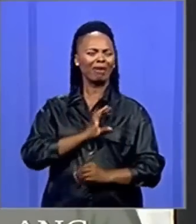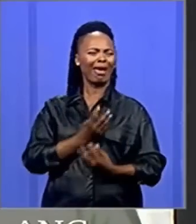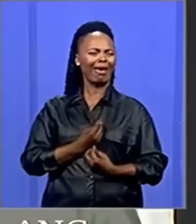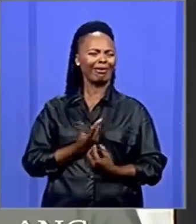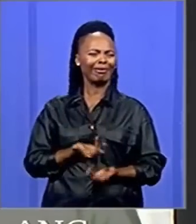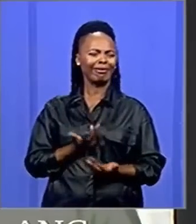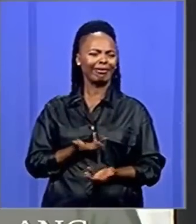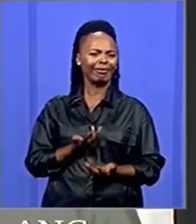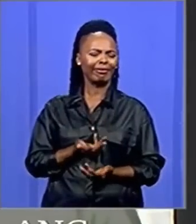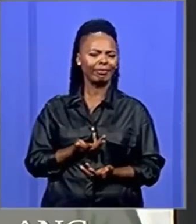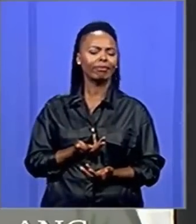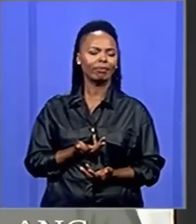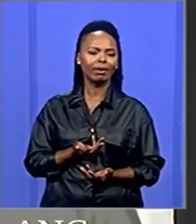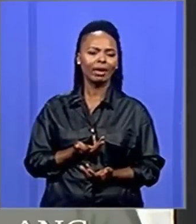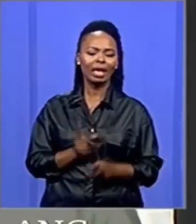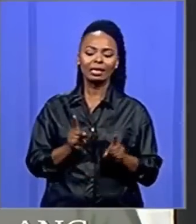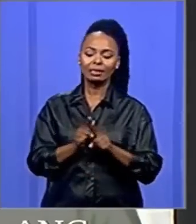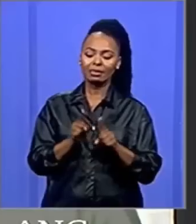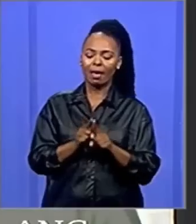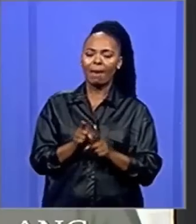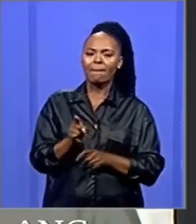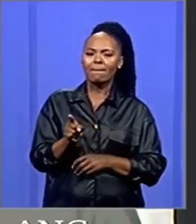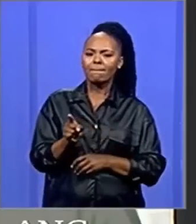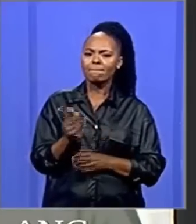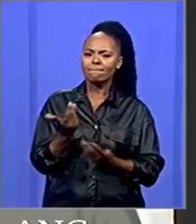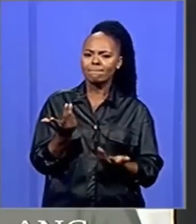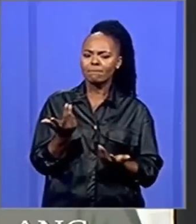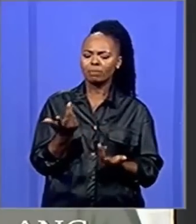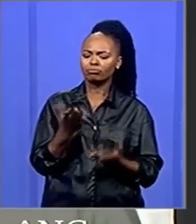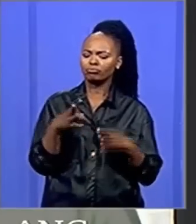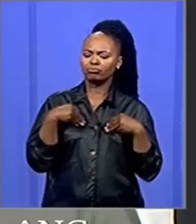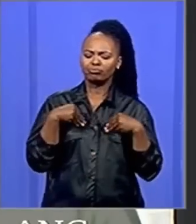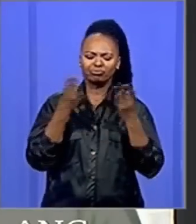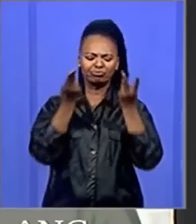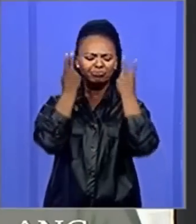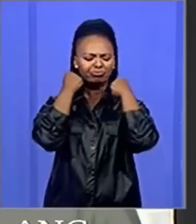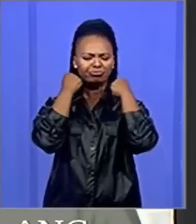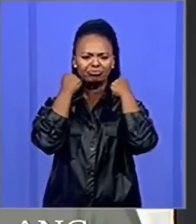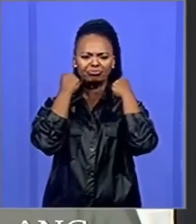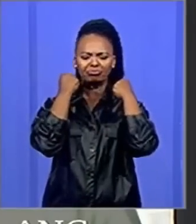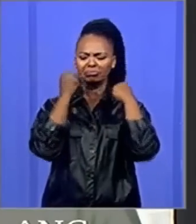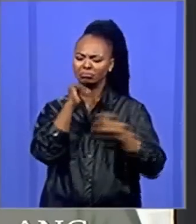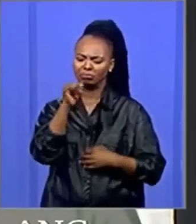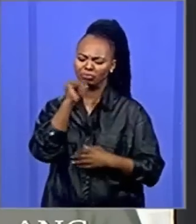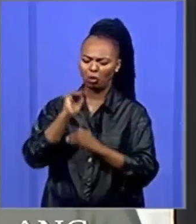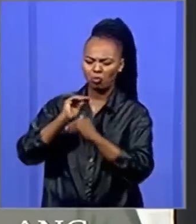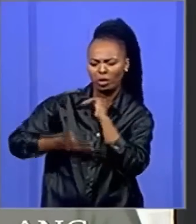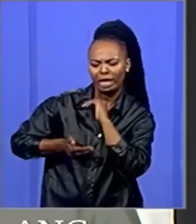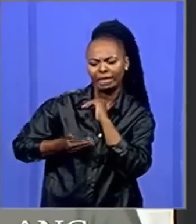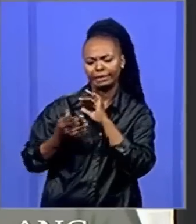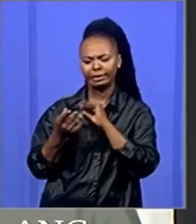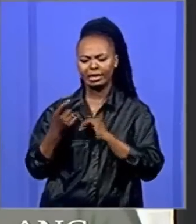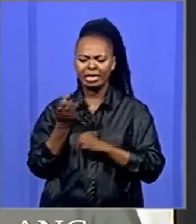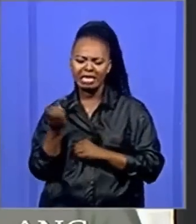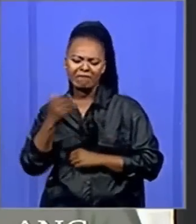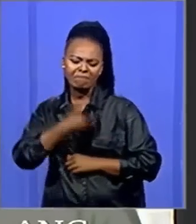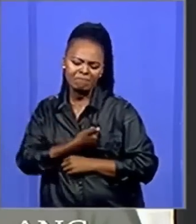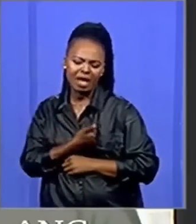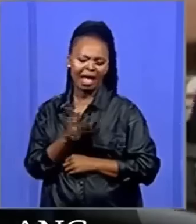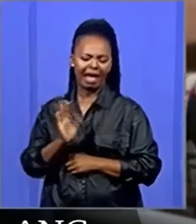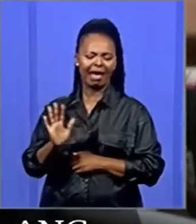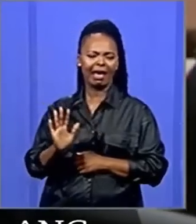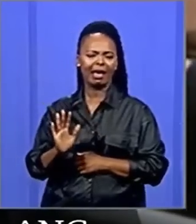therefore we care more about protecting those friendships or not offending those